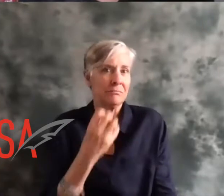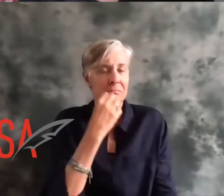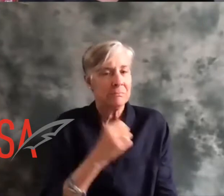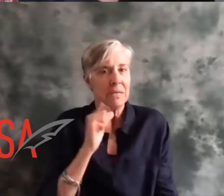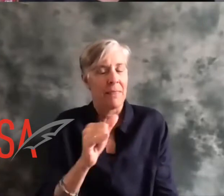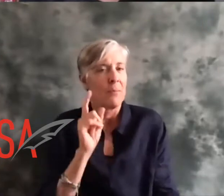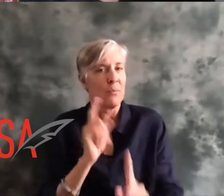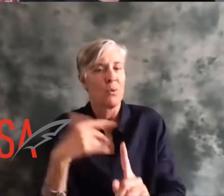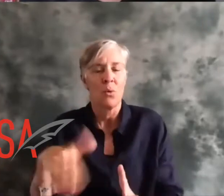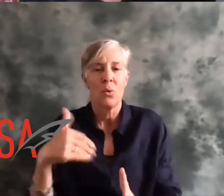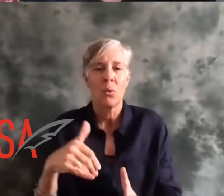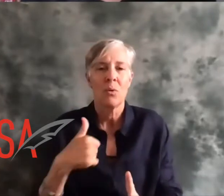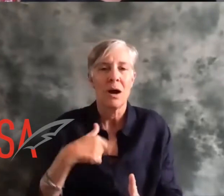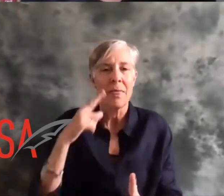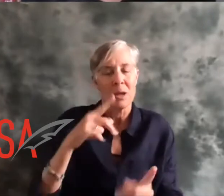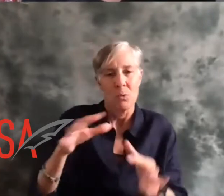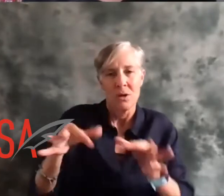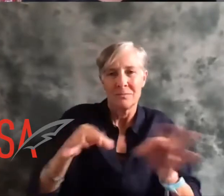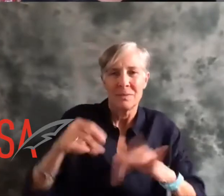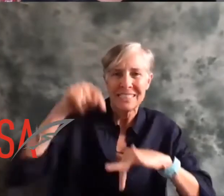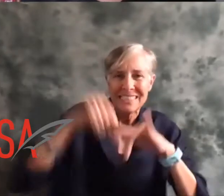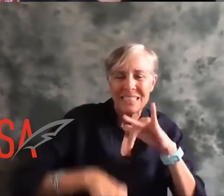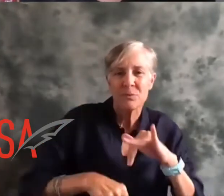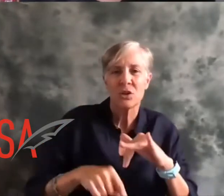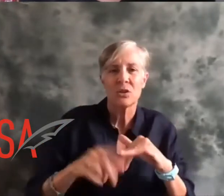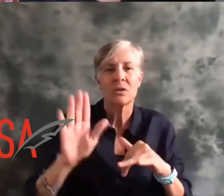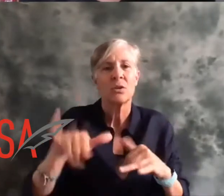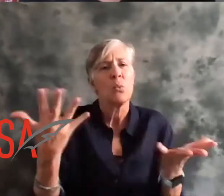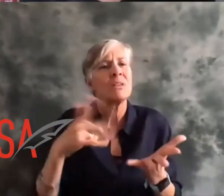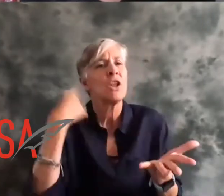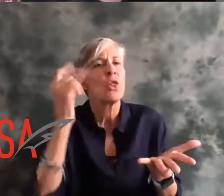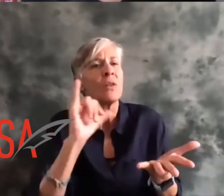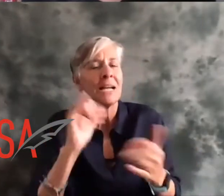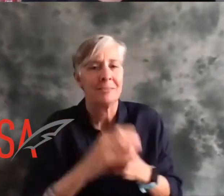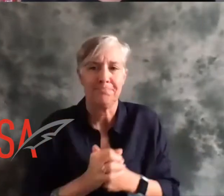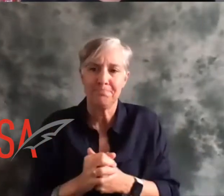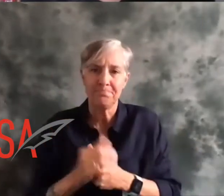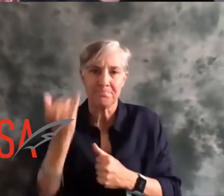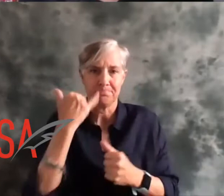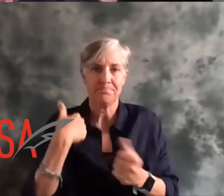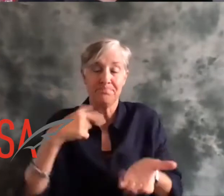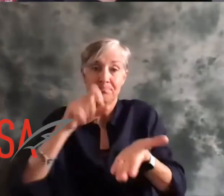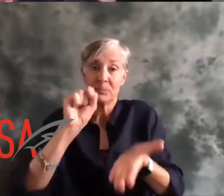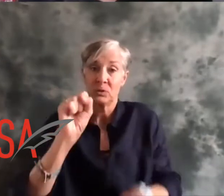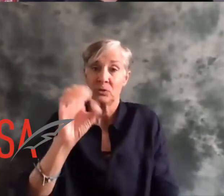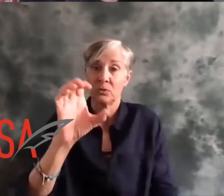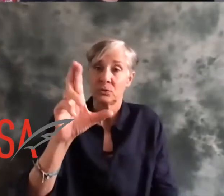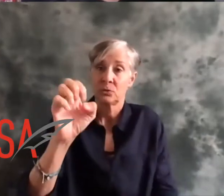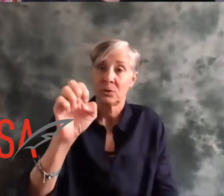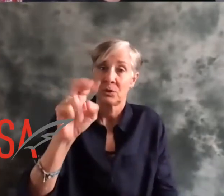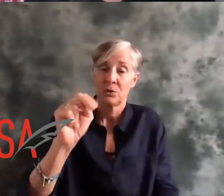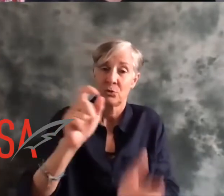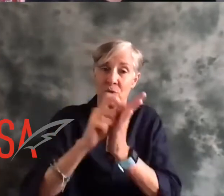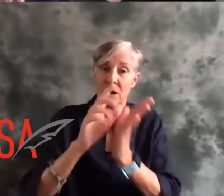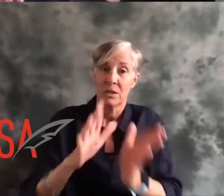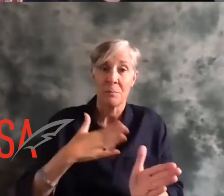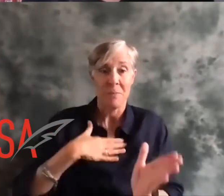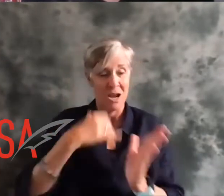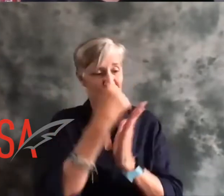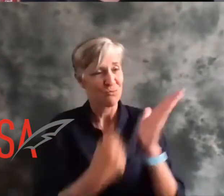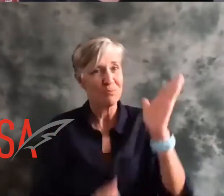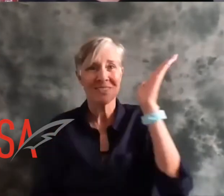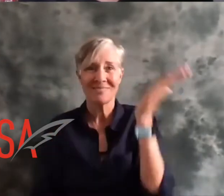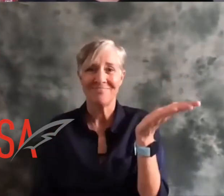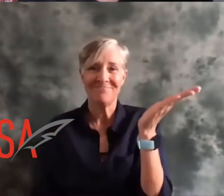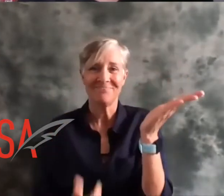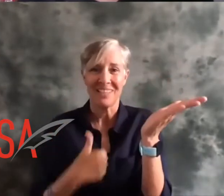in, and I think the folks would benefit from this. How does that look like? So if, you know, if I'm a screenwriter, or I have my scripts, or